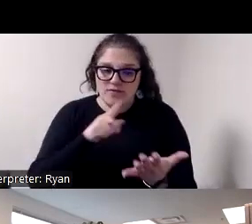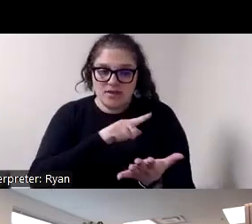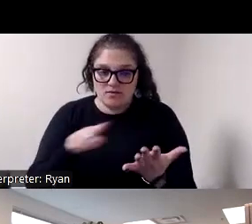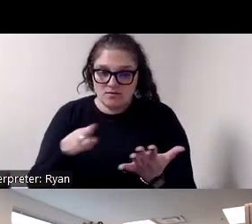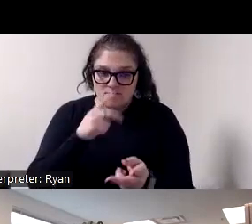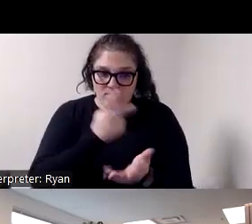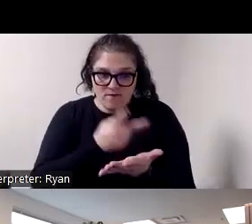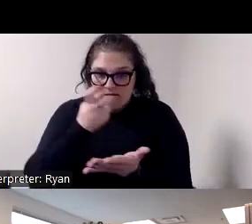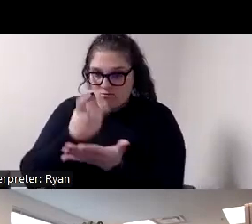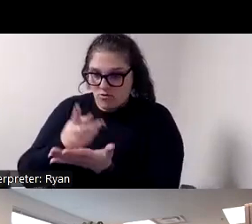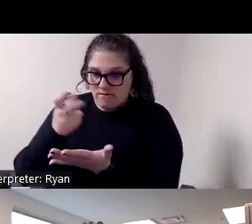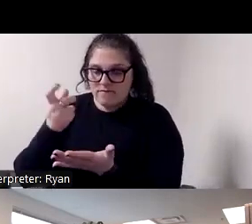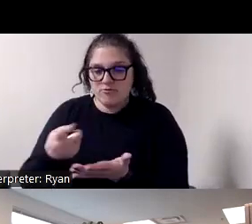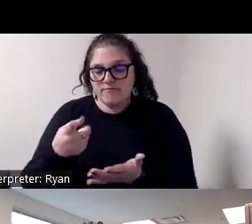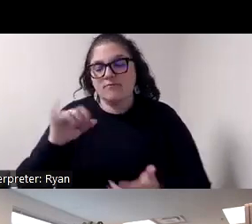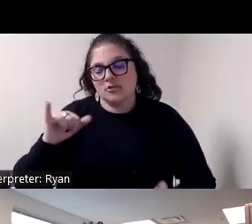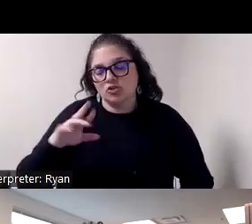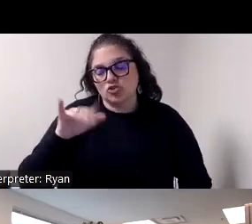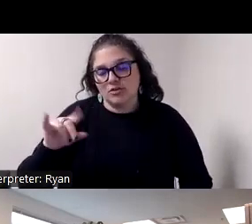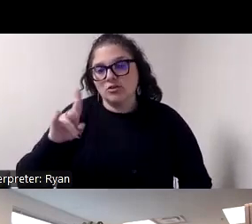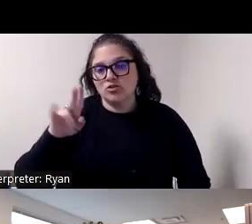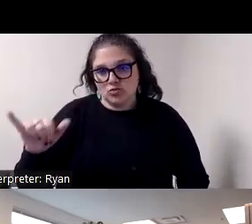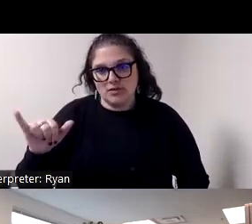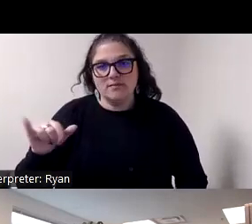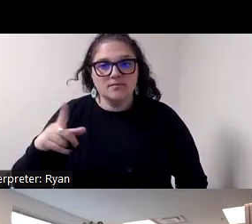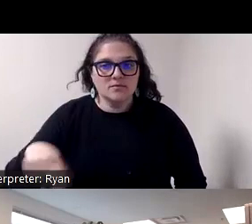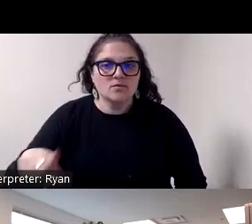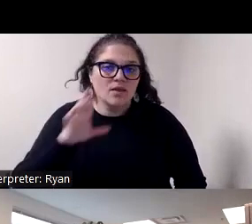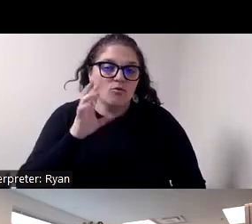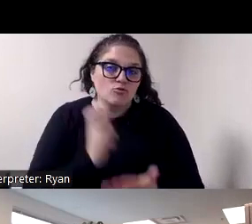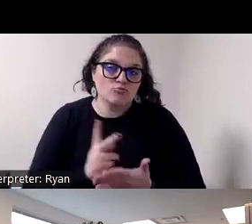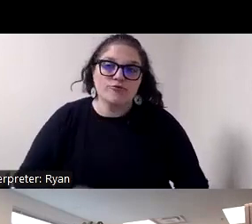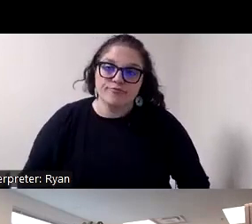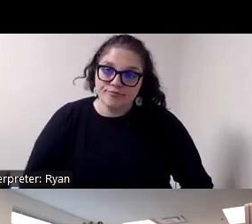yes, this is jury duty. They're going to get court leave approved.